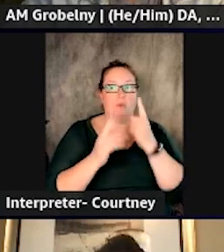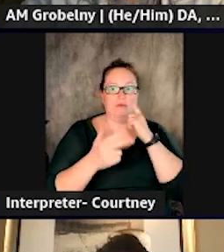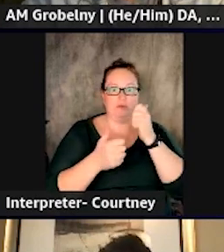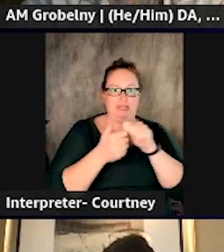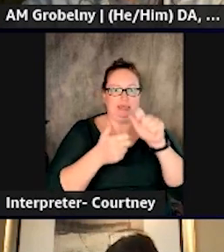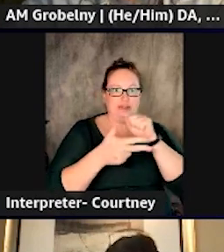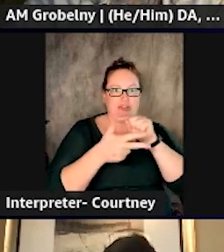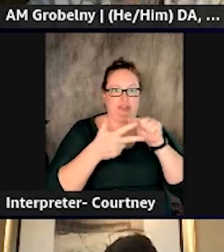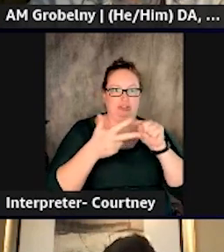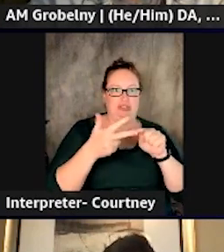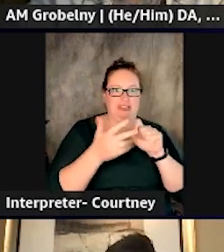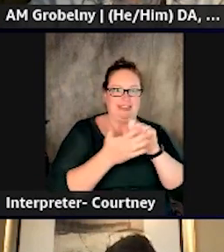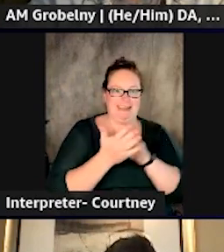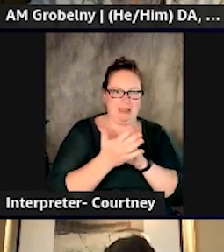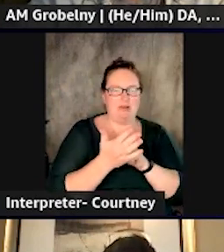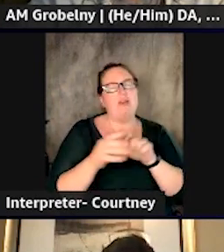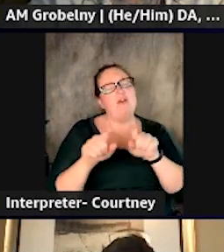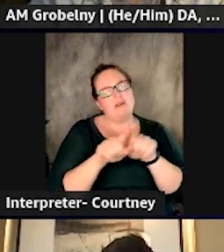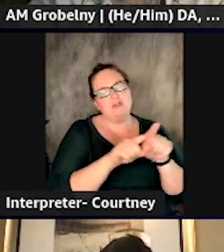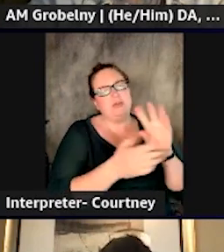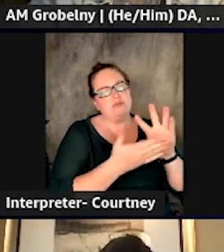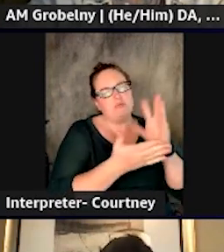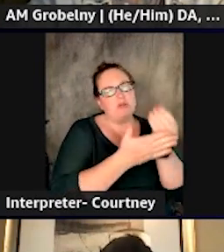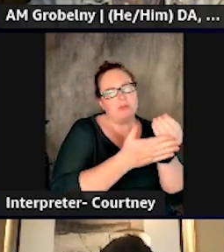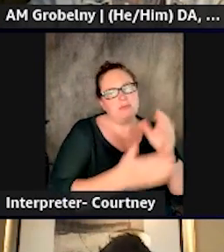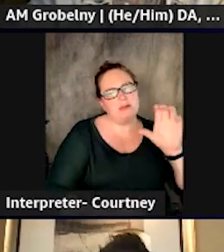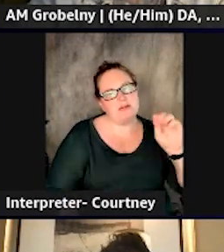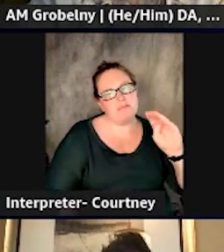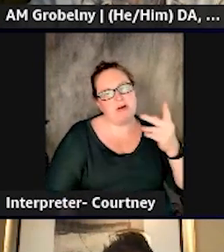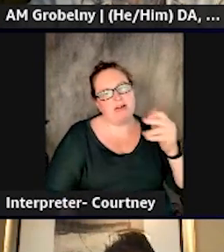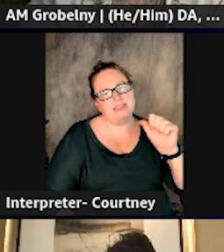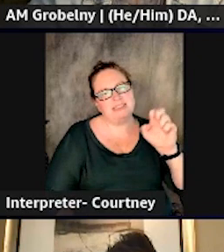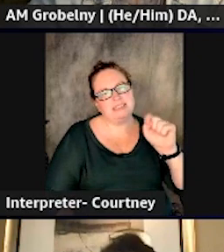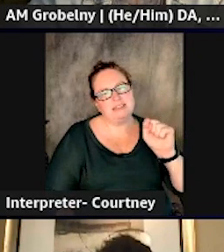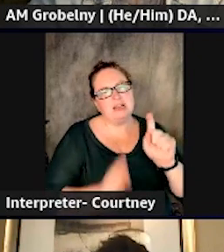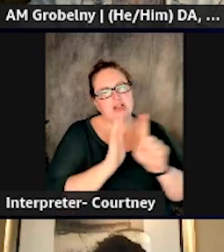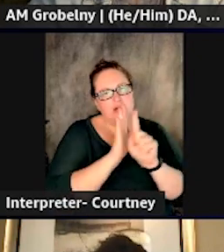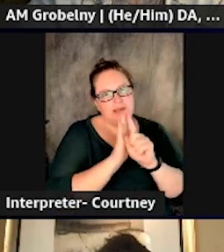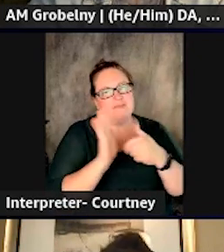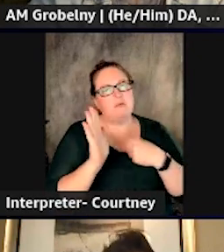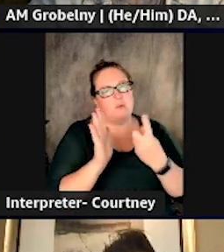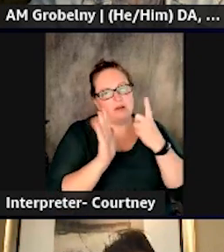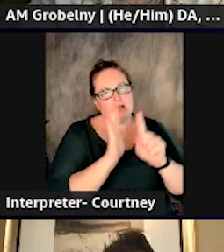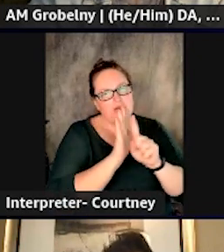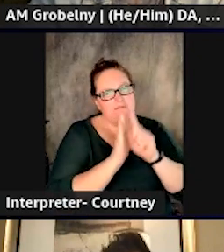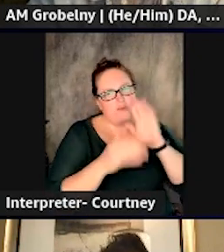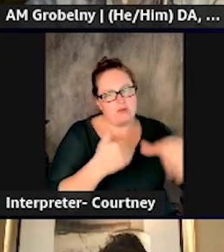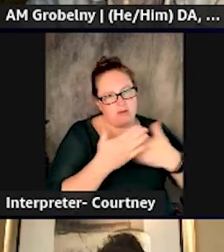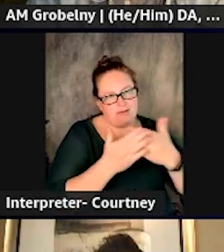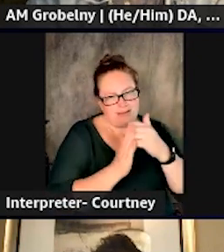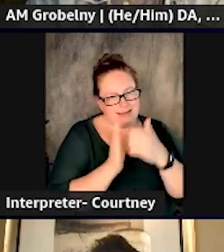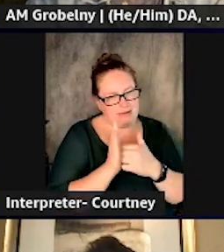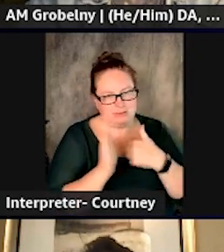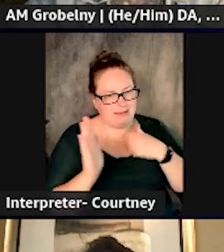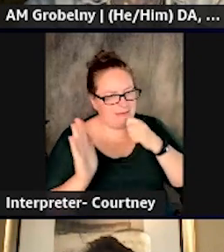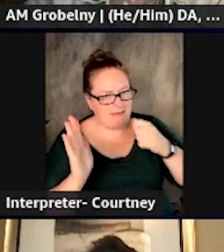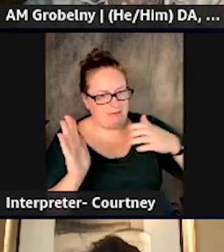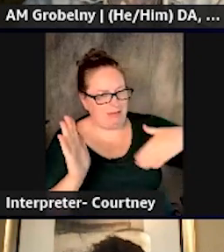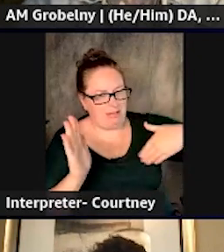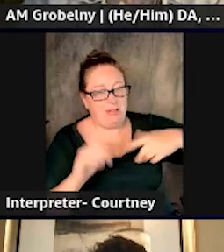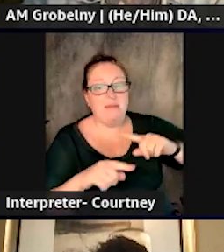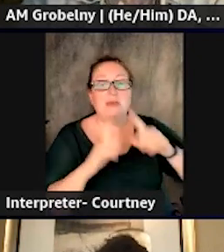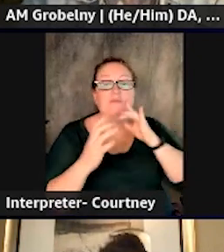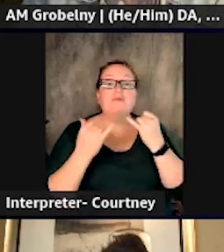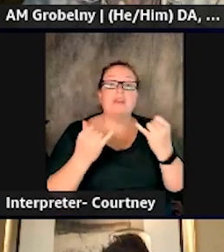also roll these up into a composite alarm, so I have one alarm across all of the accounts. I haven't done that yet. But for right now, I just have one